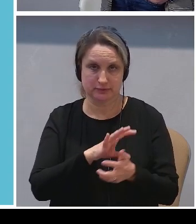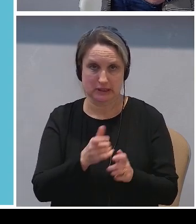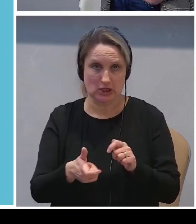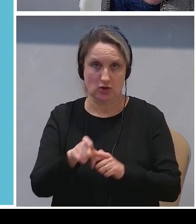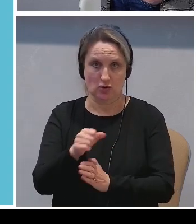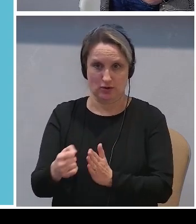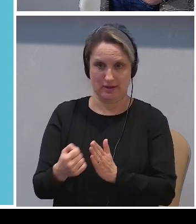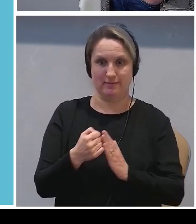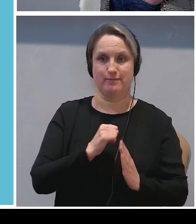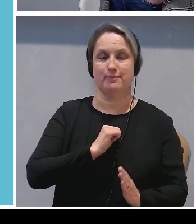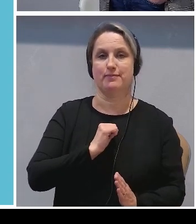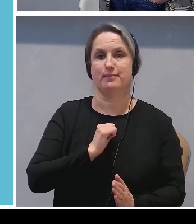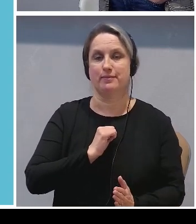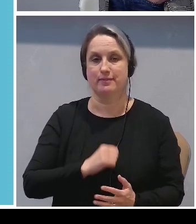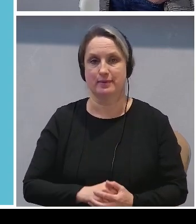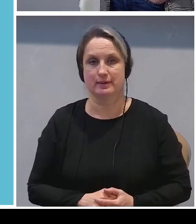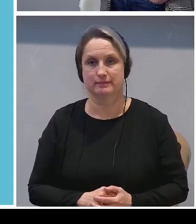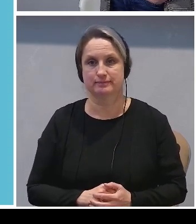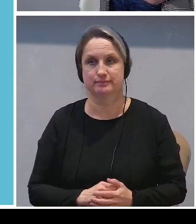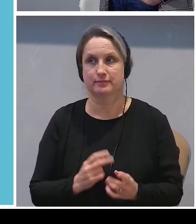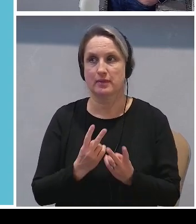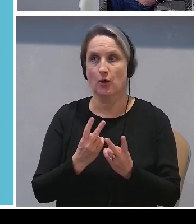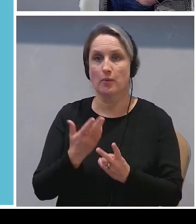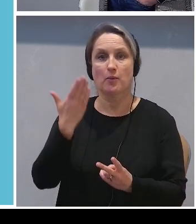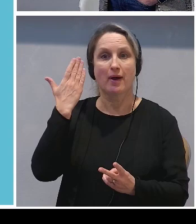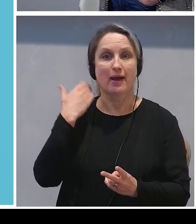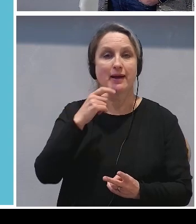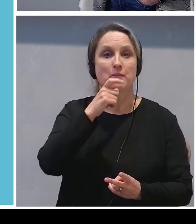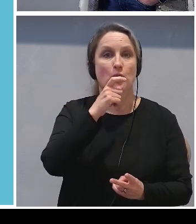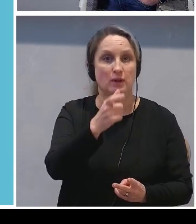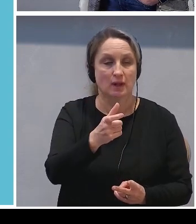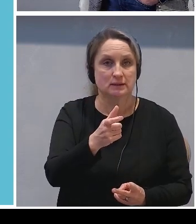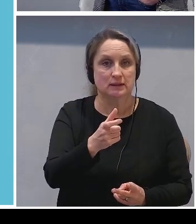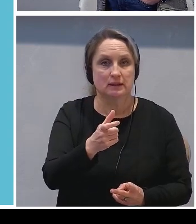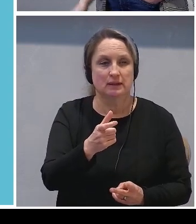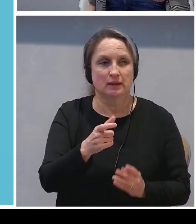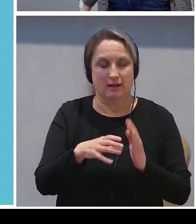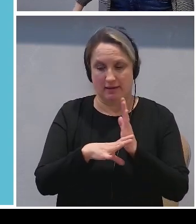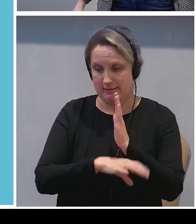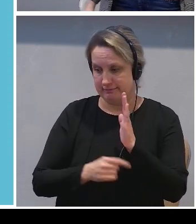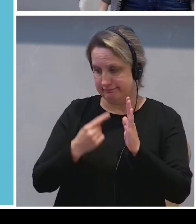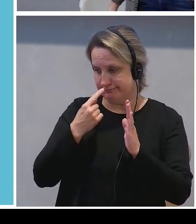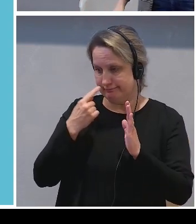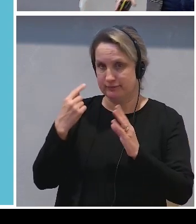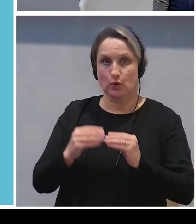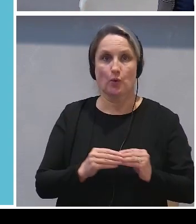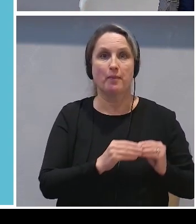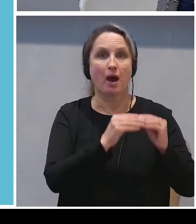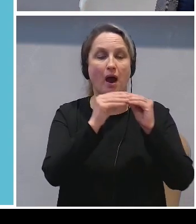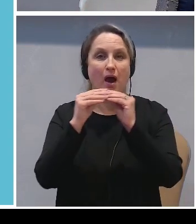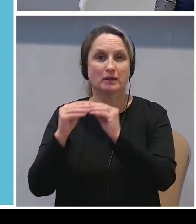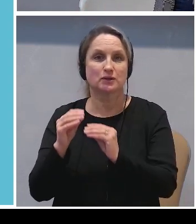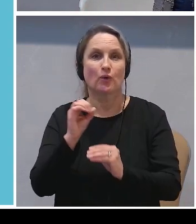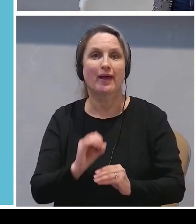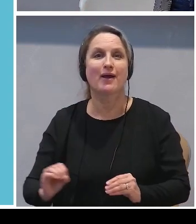10 years, several regulations have been approved in Europe. The most important one is the clinical trial regulation that has